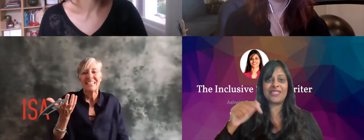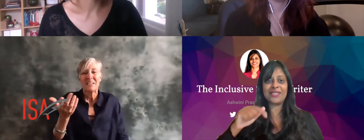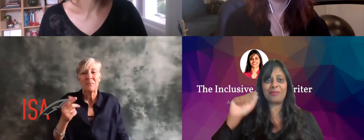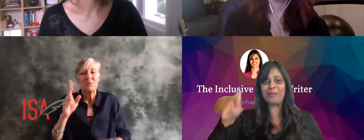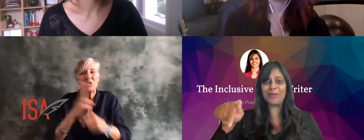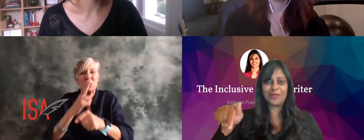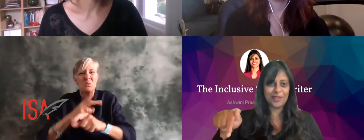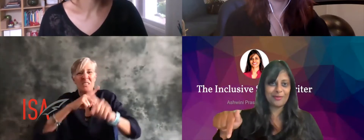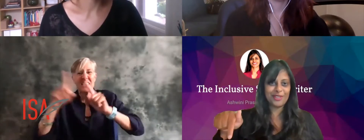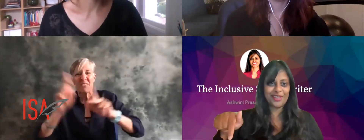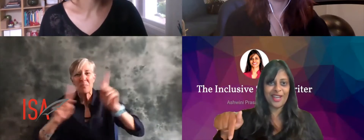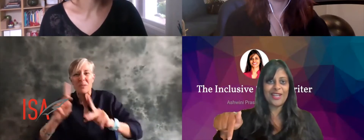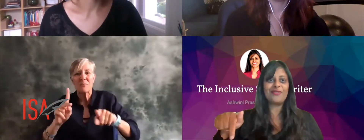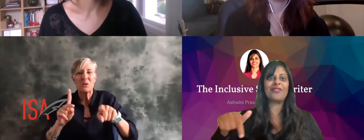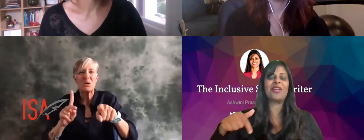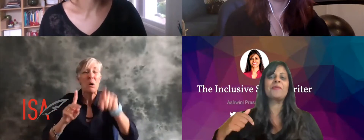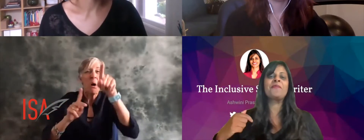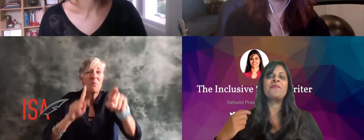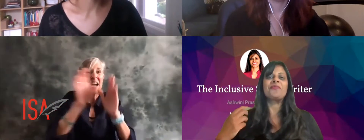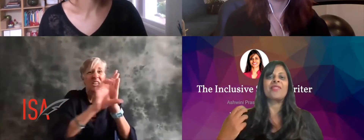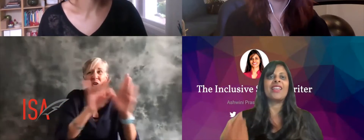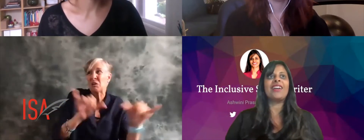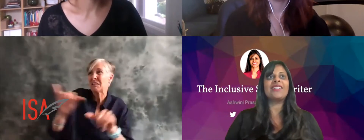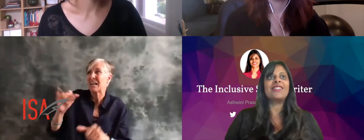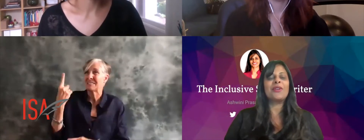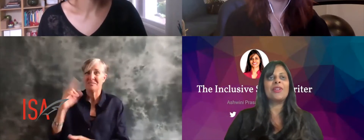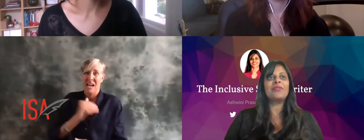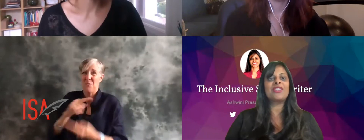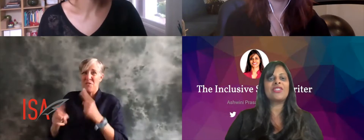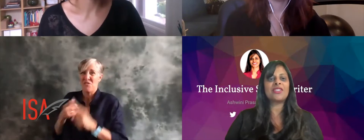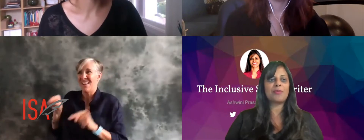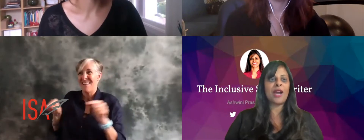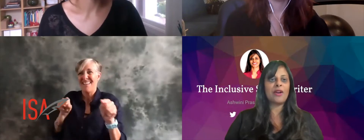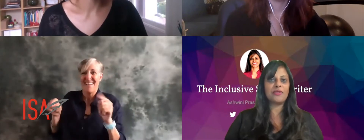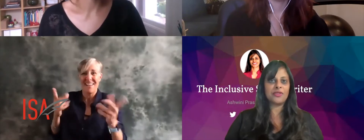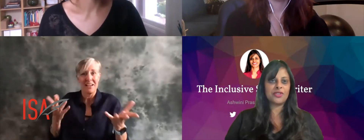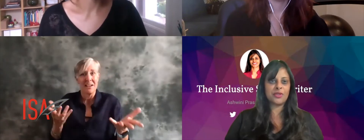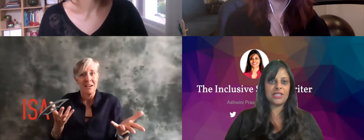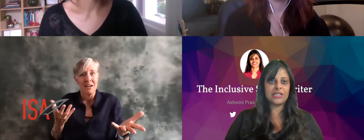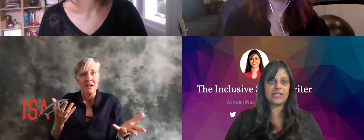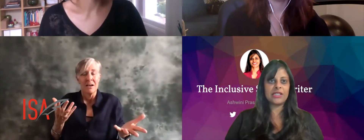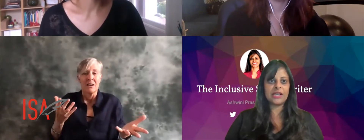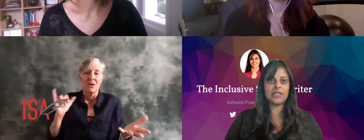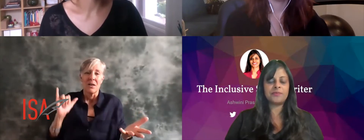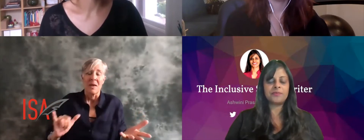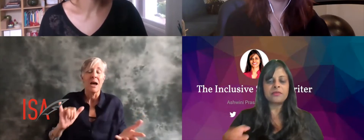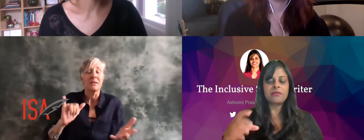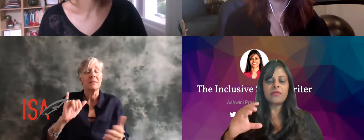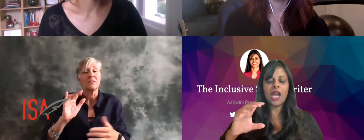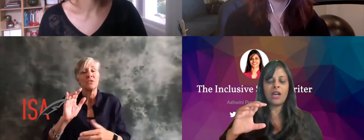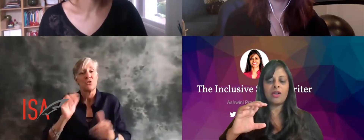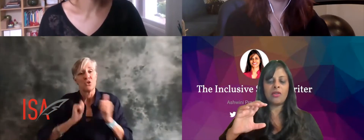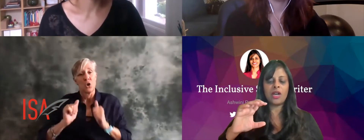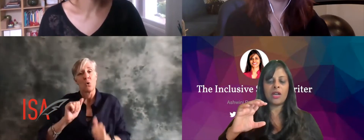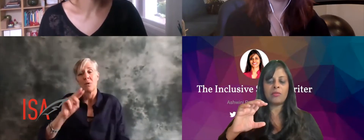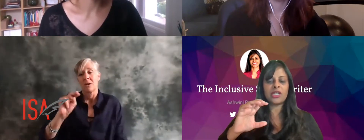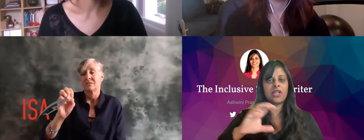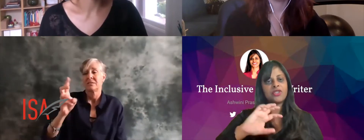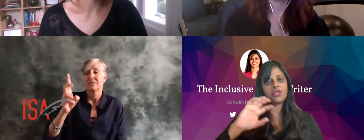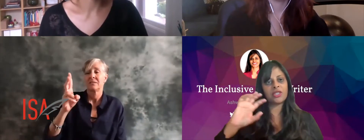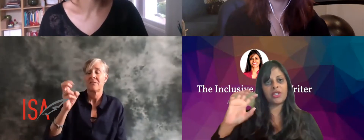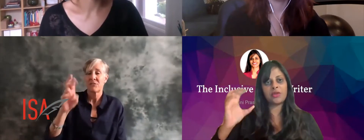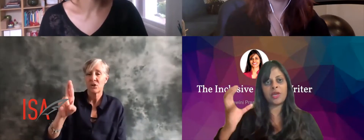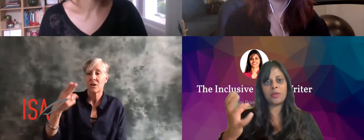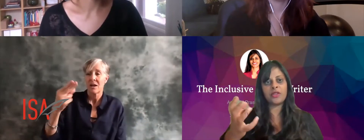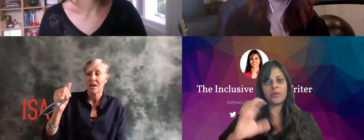would reference it to people in our real life. Like, so it was just such a powerful story to see, and how